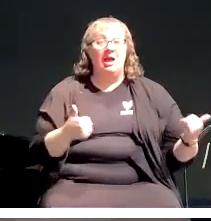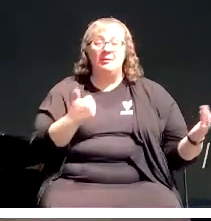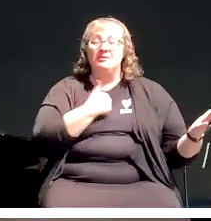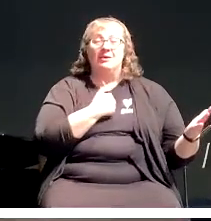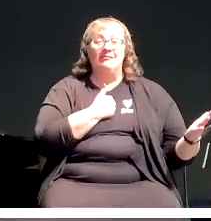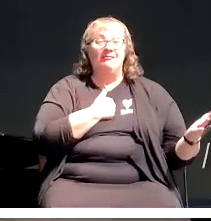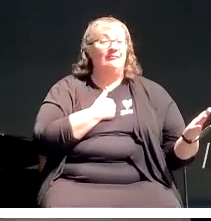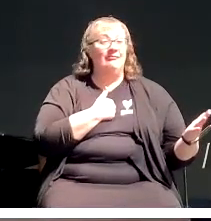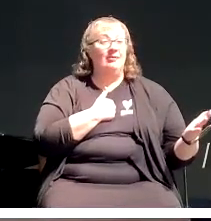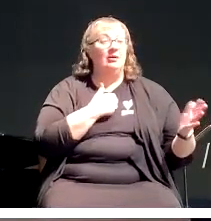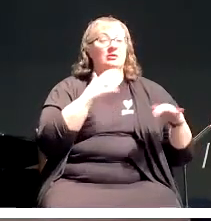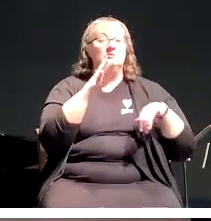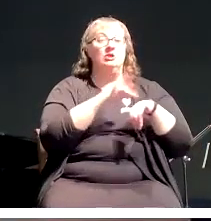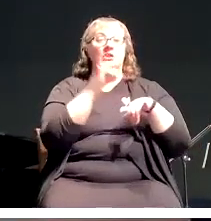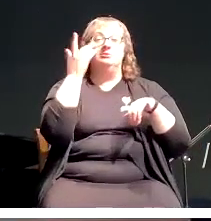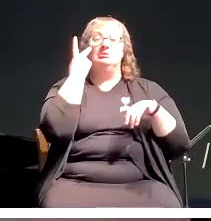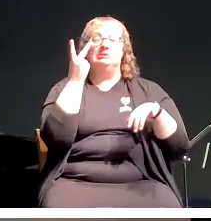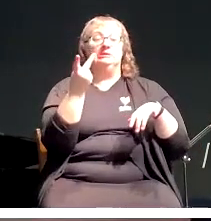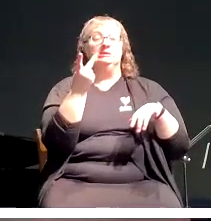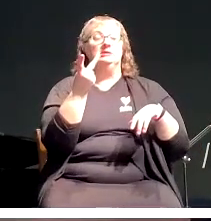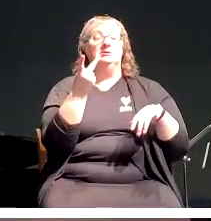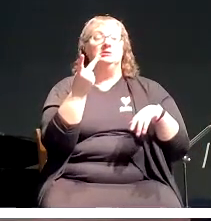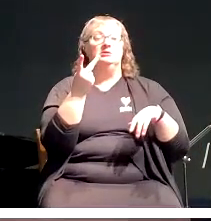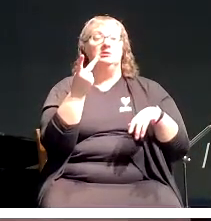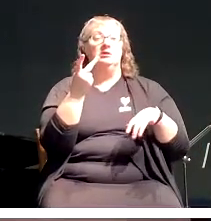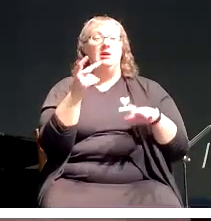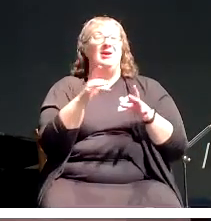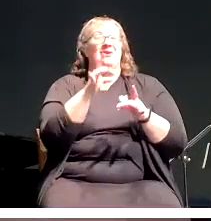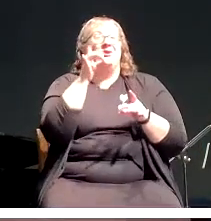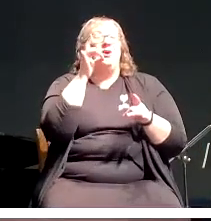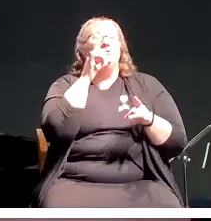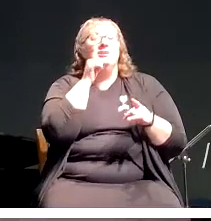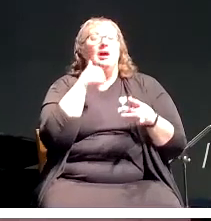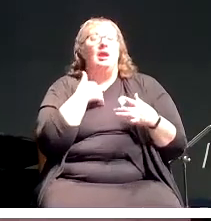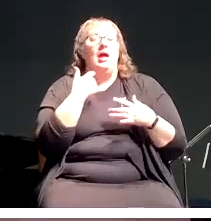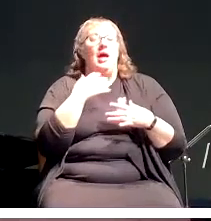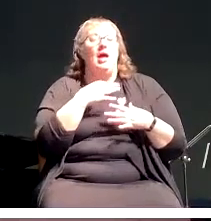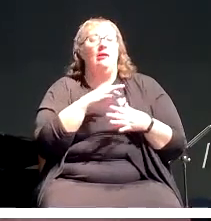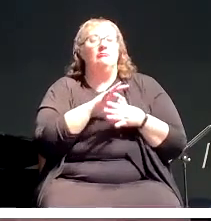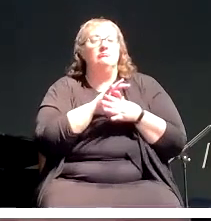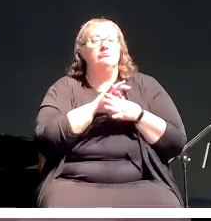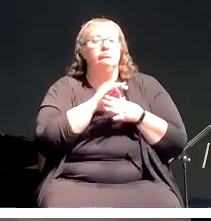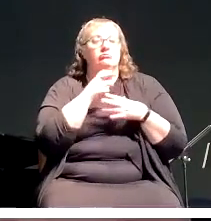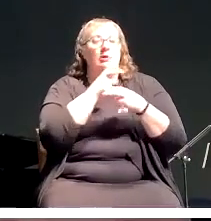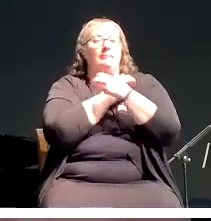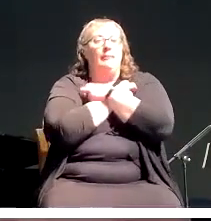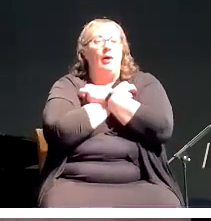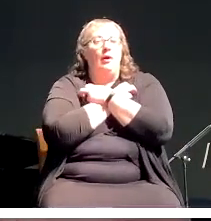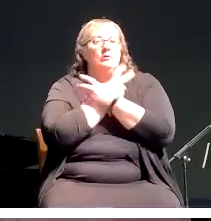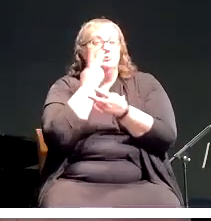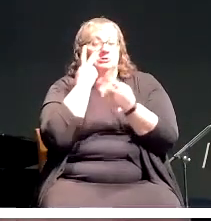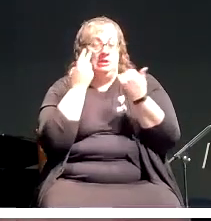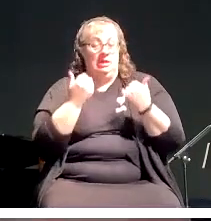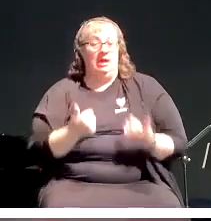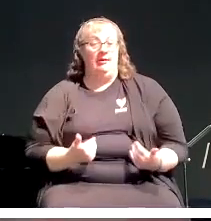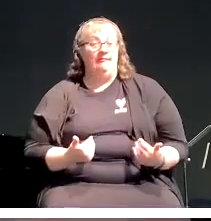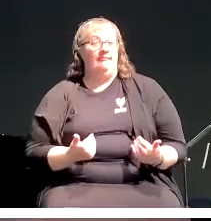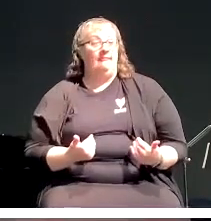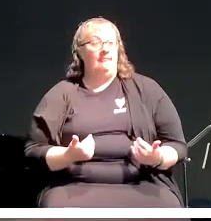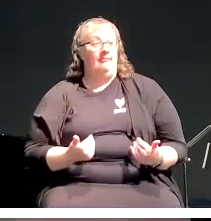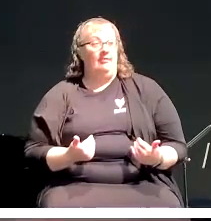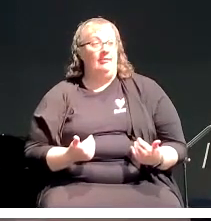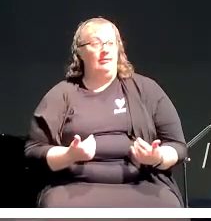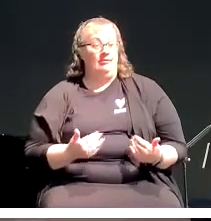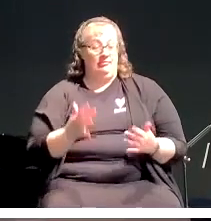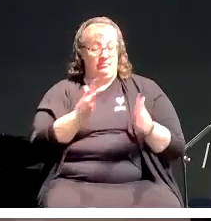myself. Touch me and see. A ghost does not have flesh and bones, as you see I have. When he